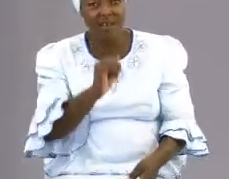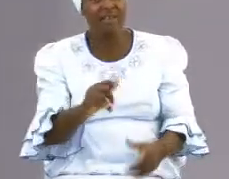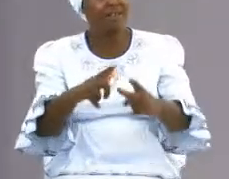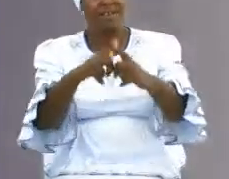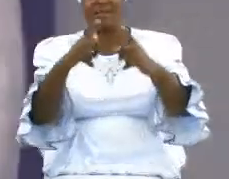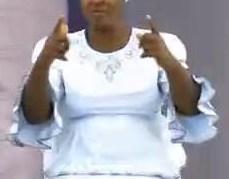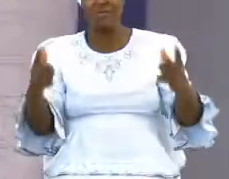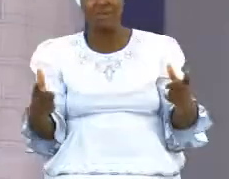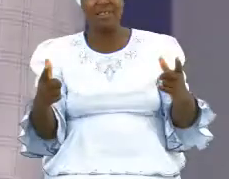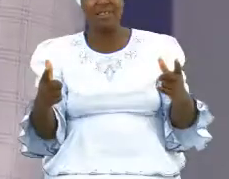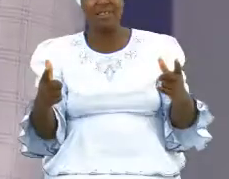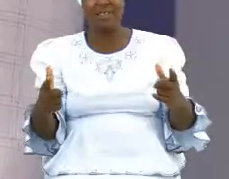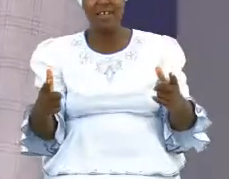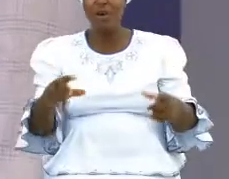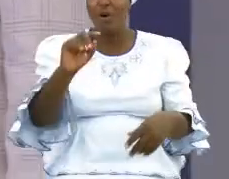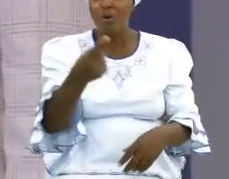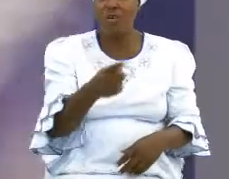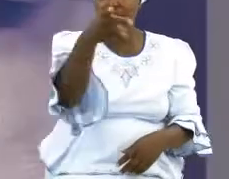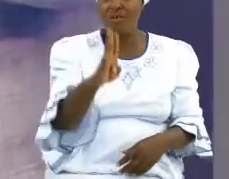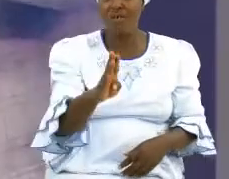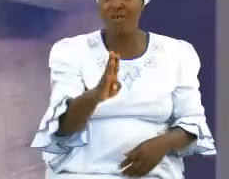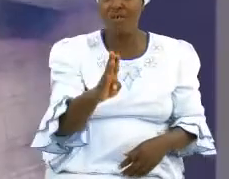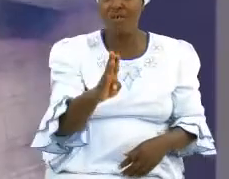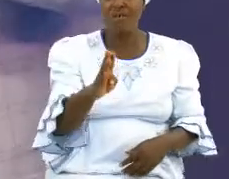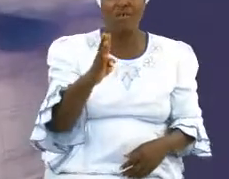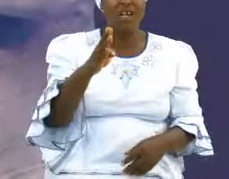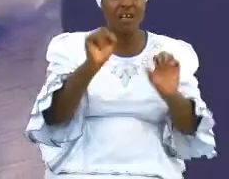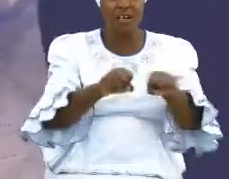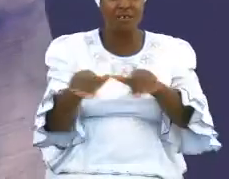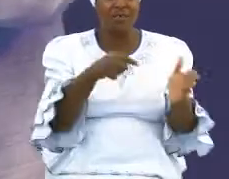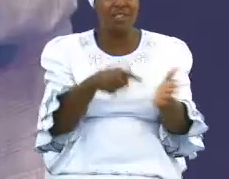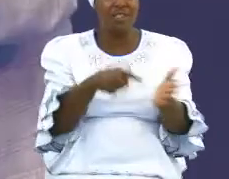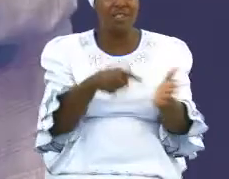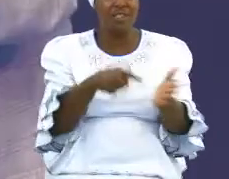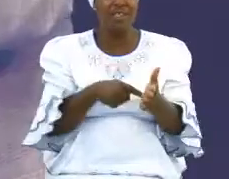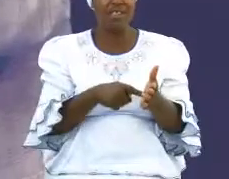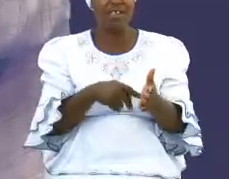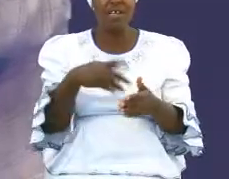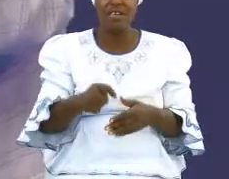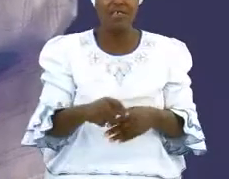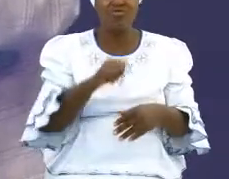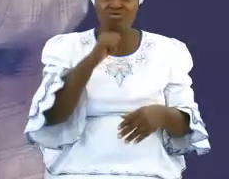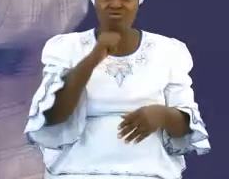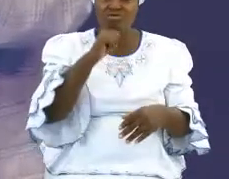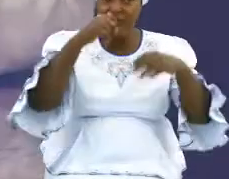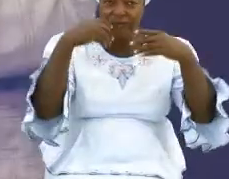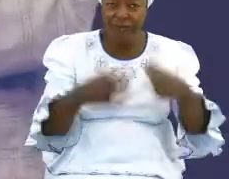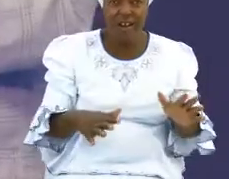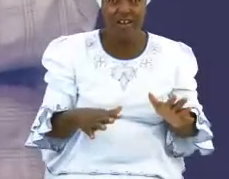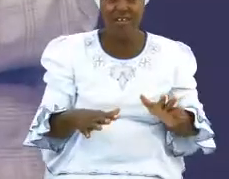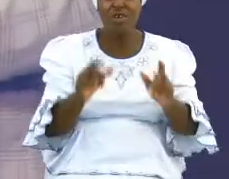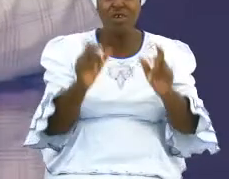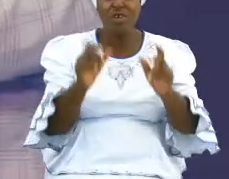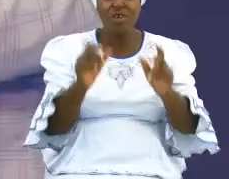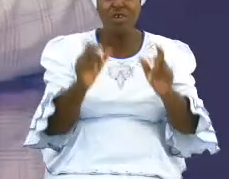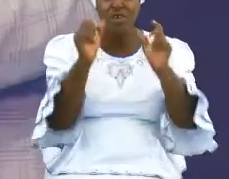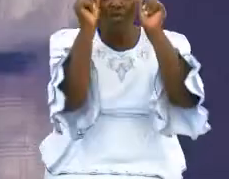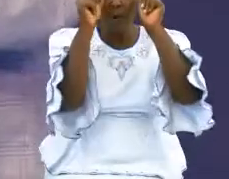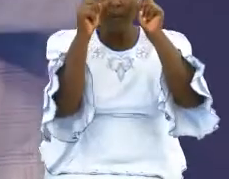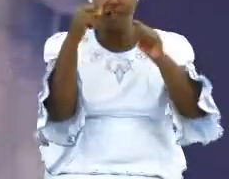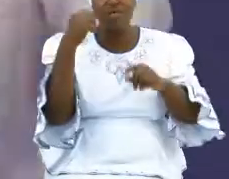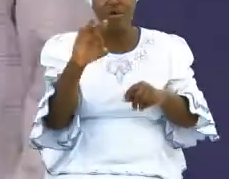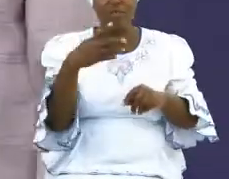Only God could have done this. The inexhaustible marvels of the